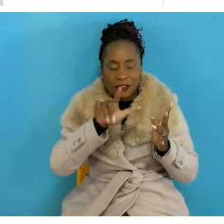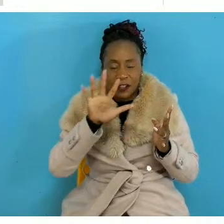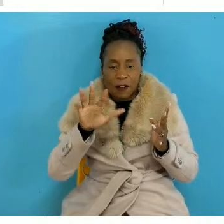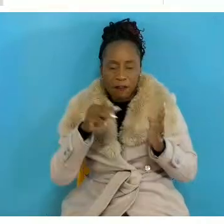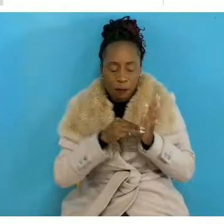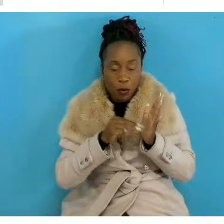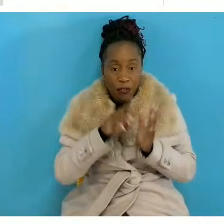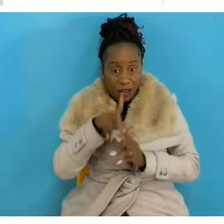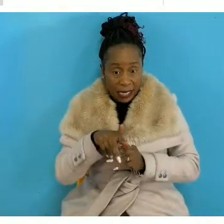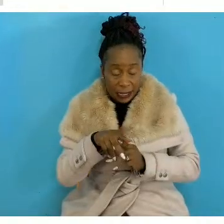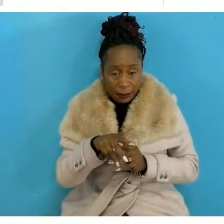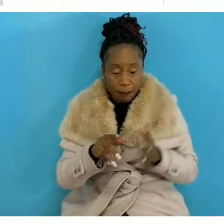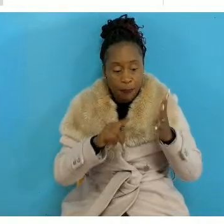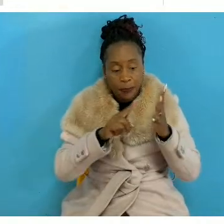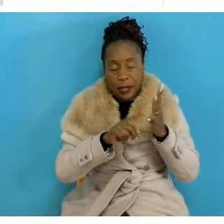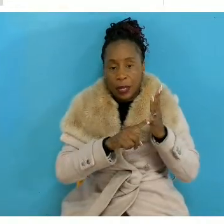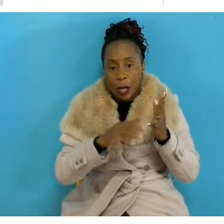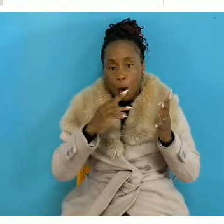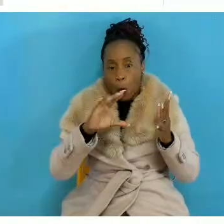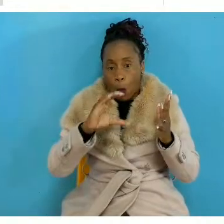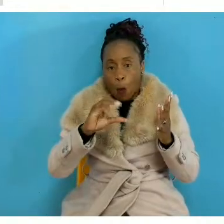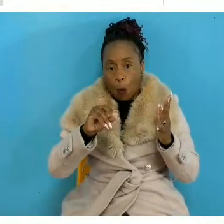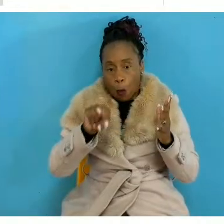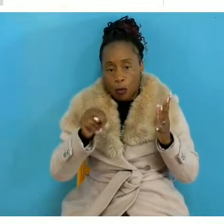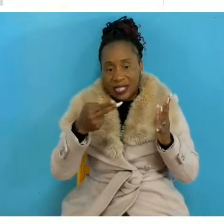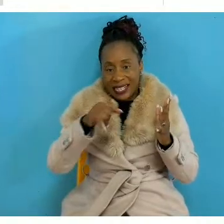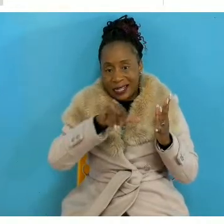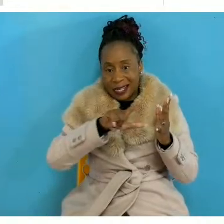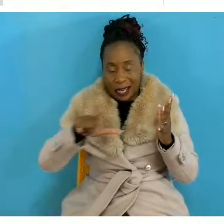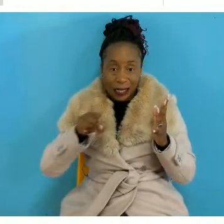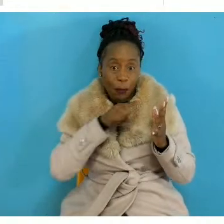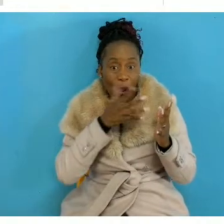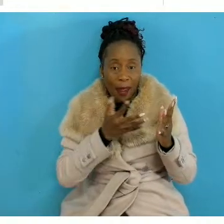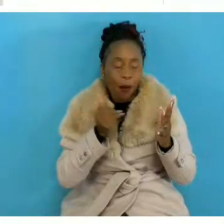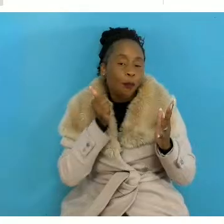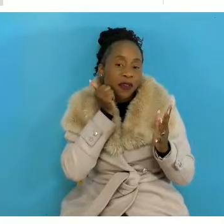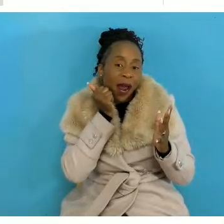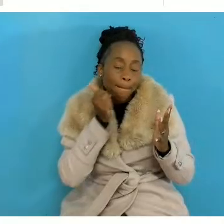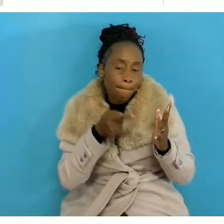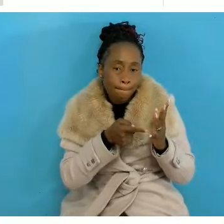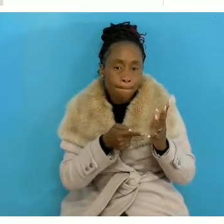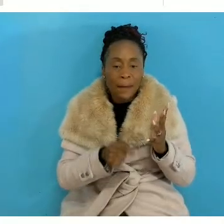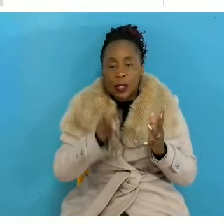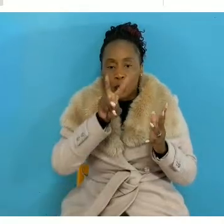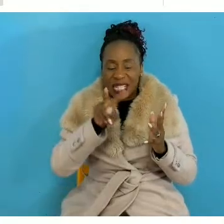The Constitutional Hill Development Company in Braamfontein, it is